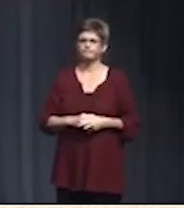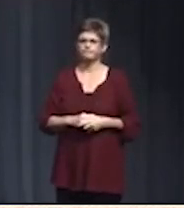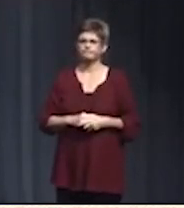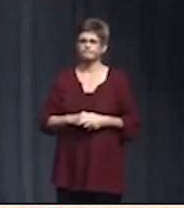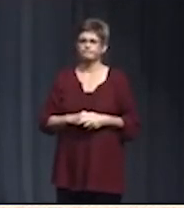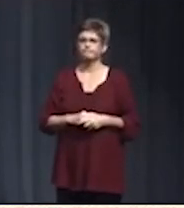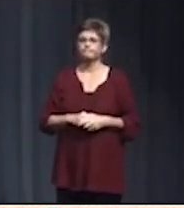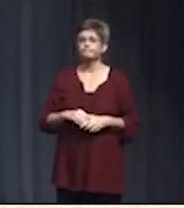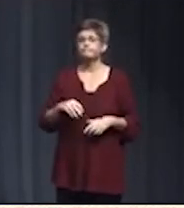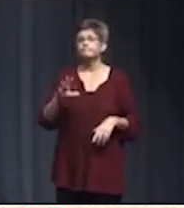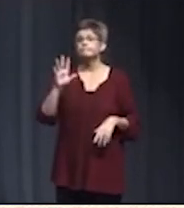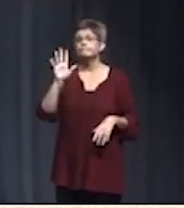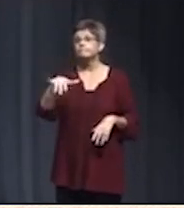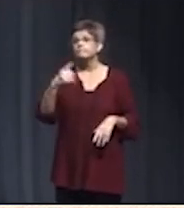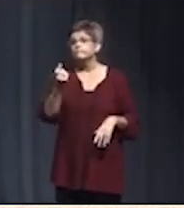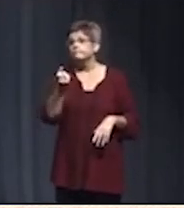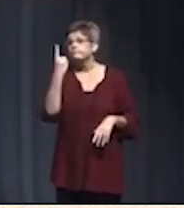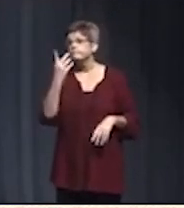Remember,